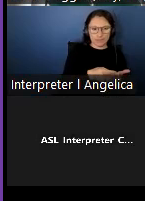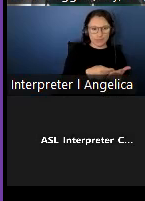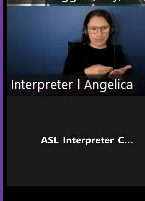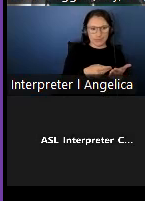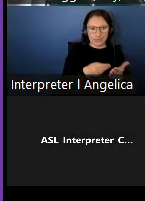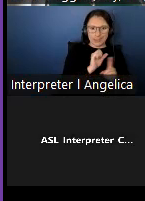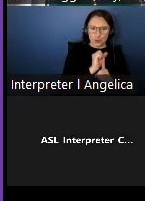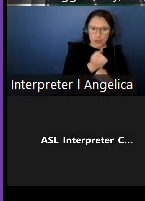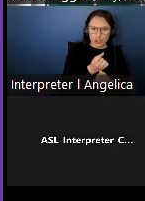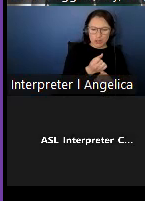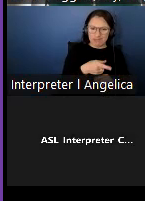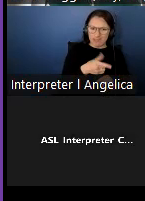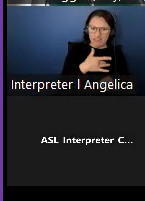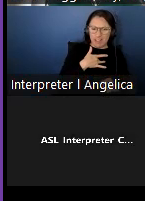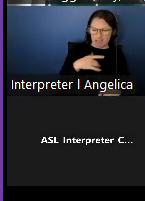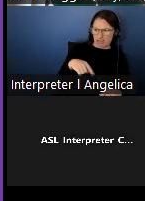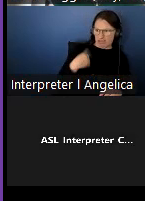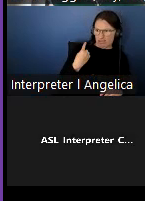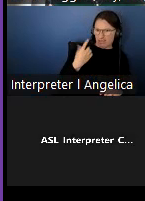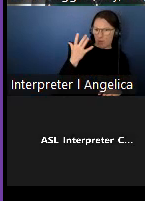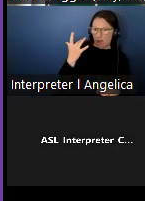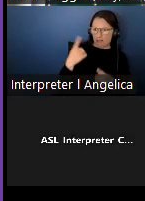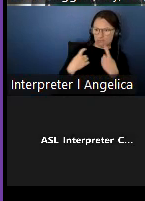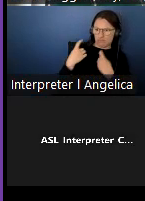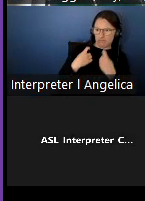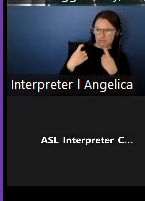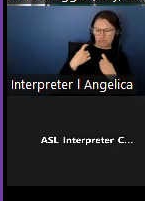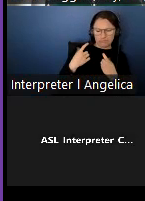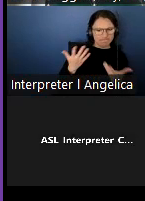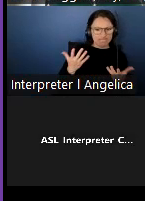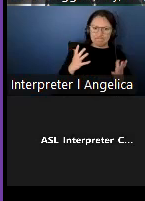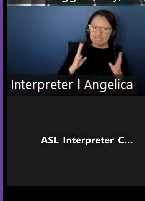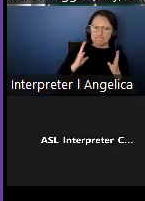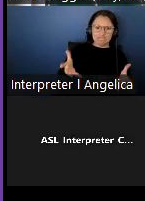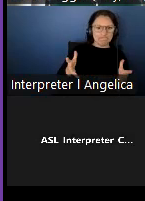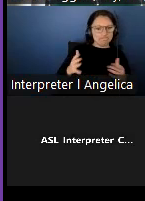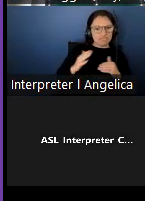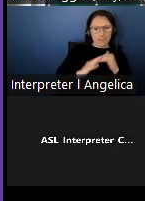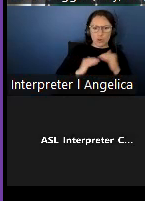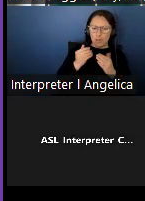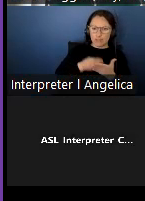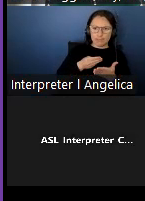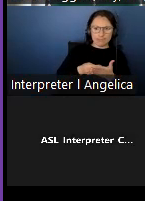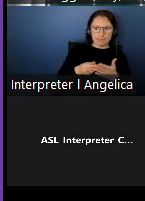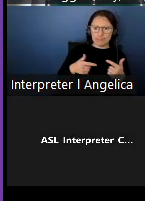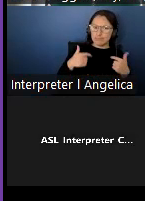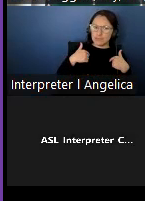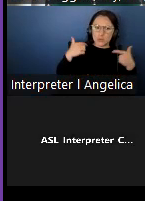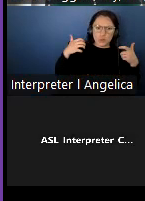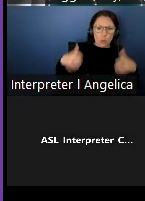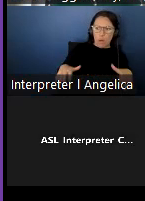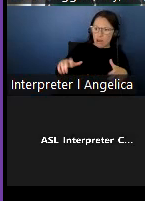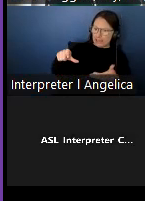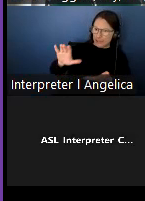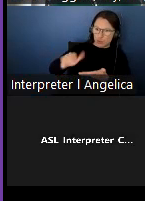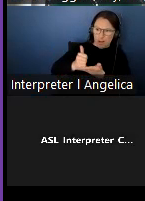we would initiate this conversation and are adamant that they are completely comfortable financially and do not want or need our help in